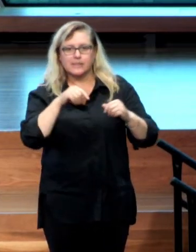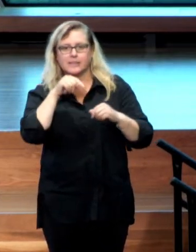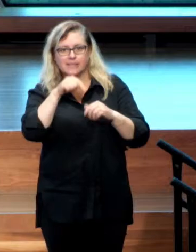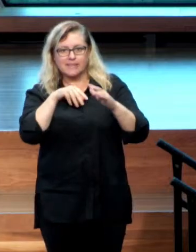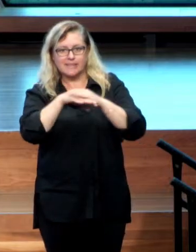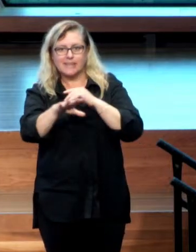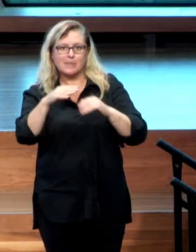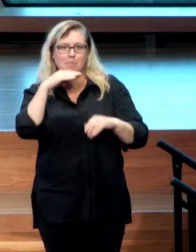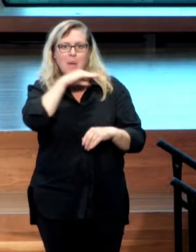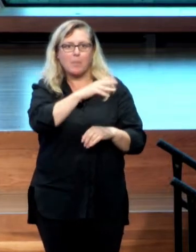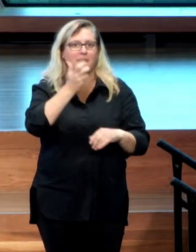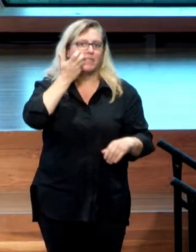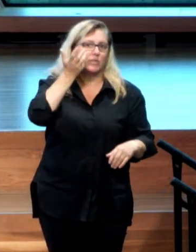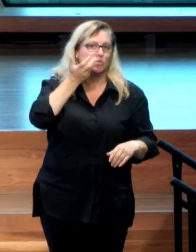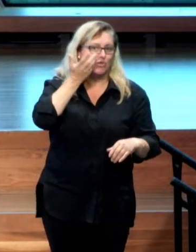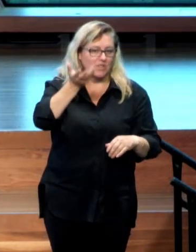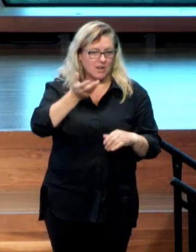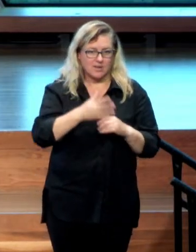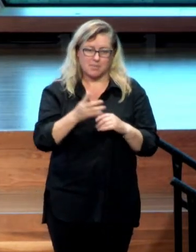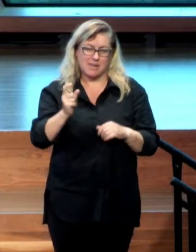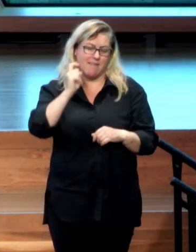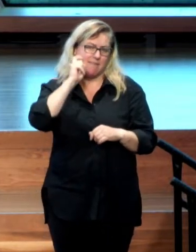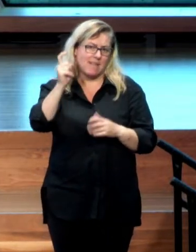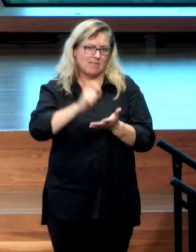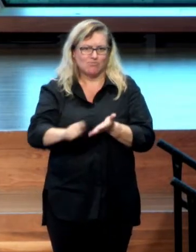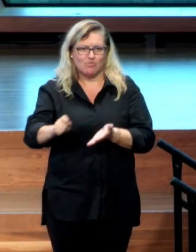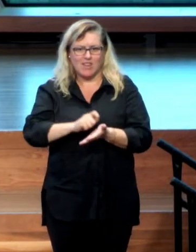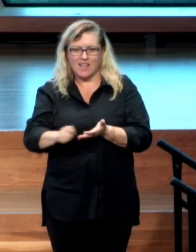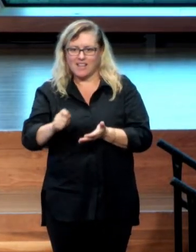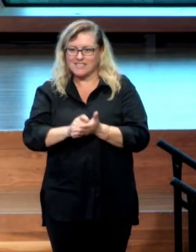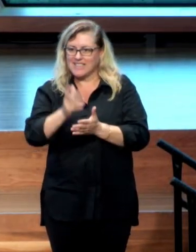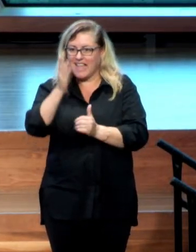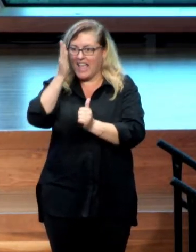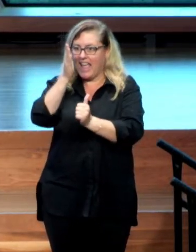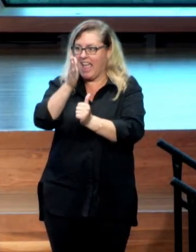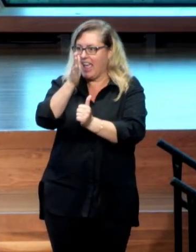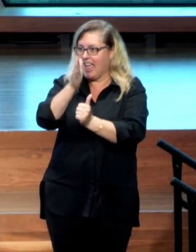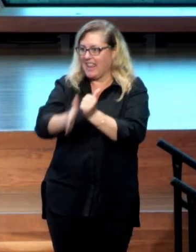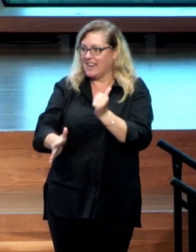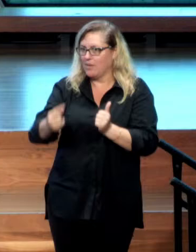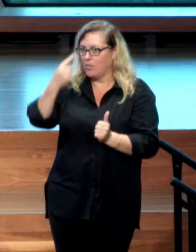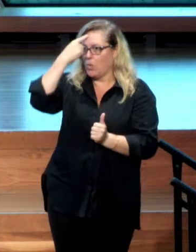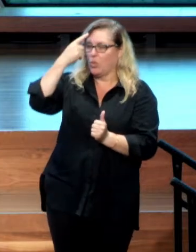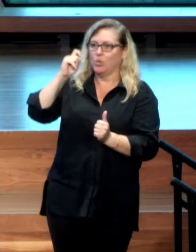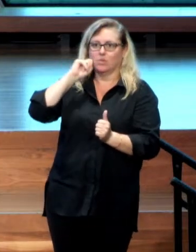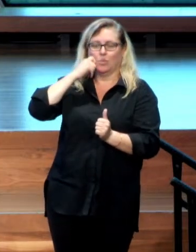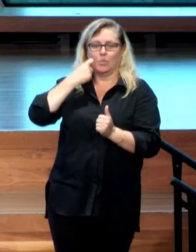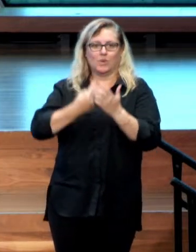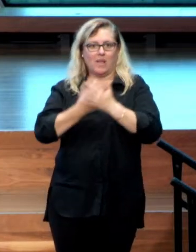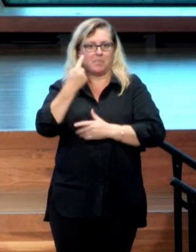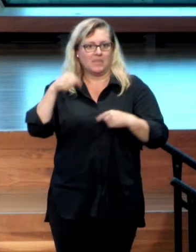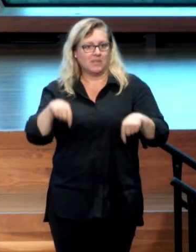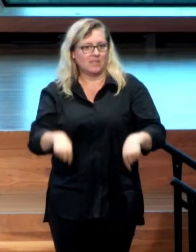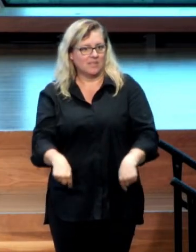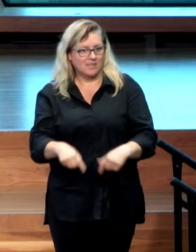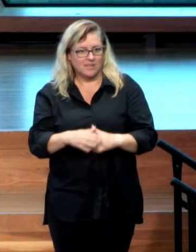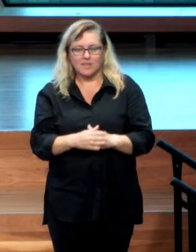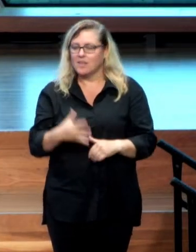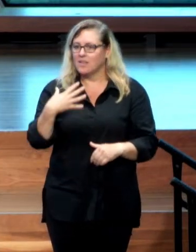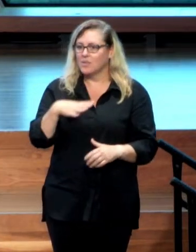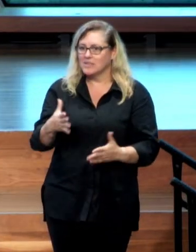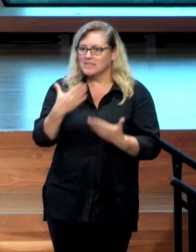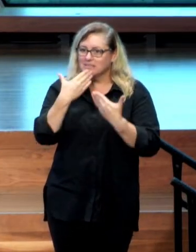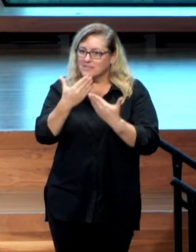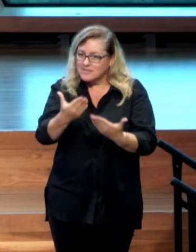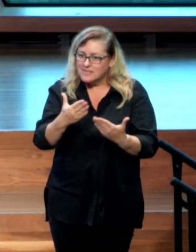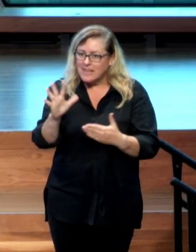so much fun writing it, and I had no idea that it might take me all the way to this moment. I'd love to give a quick thank you to everyone